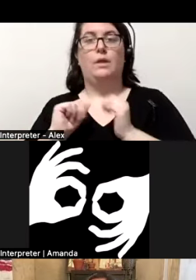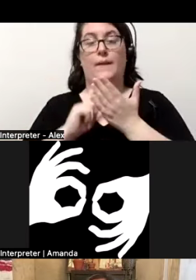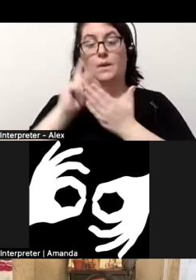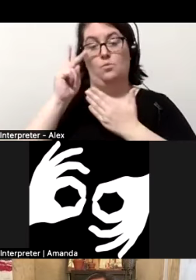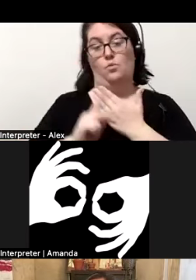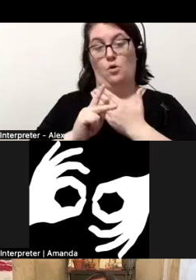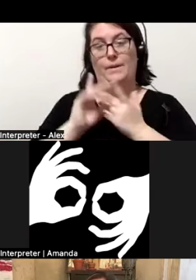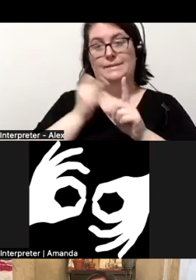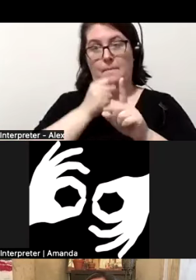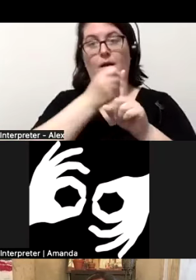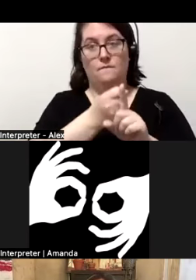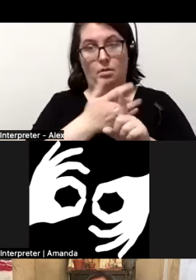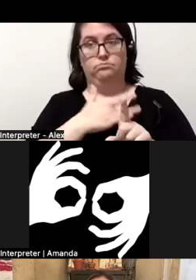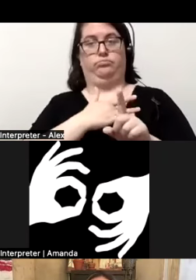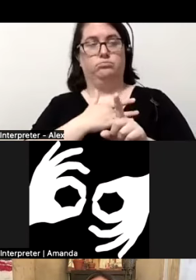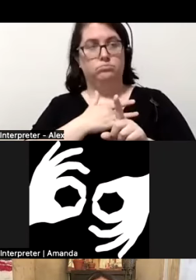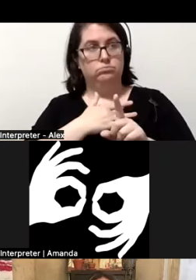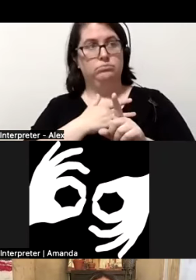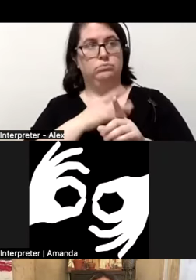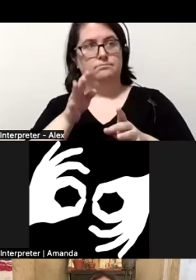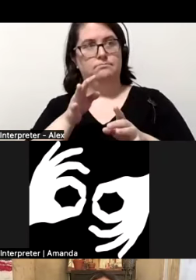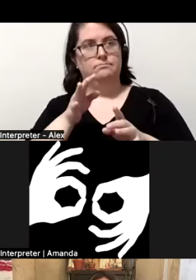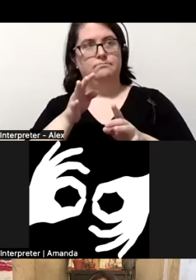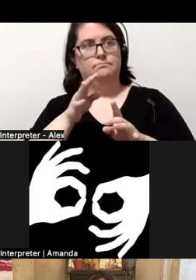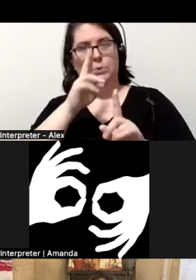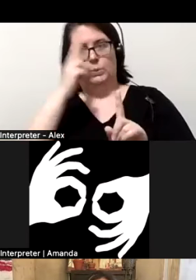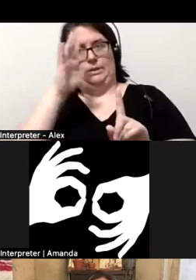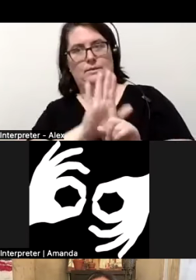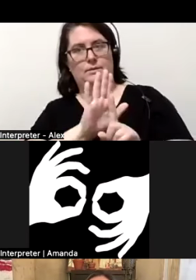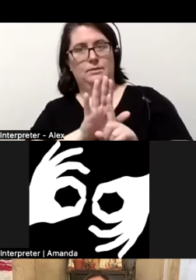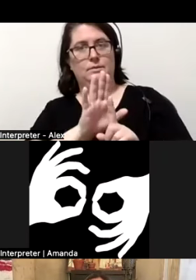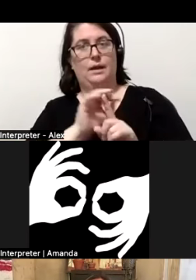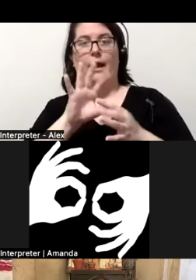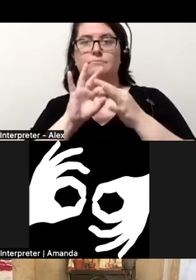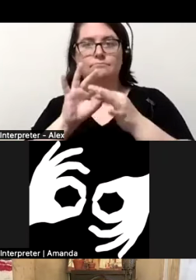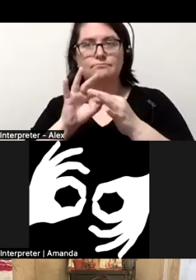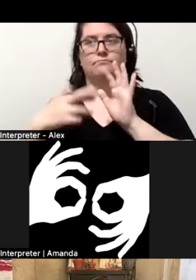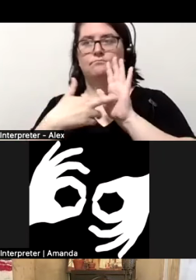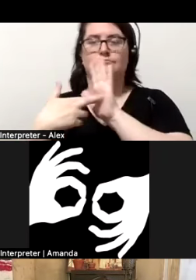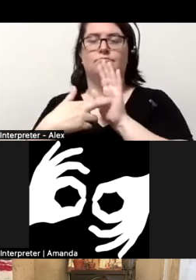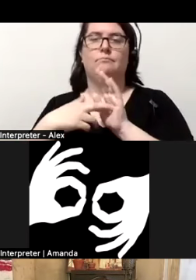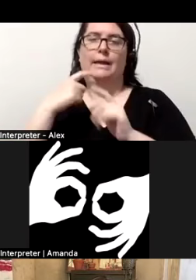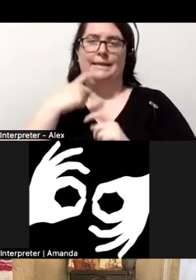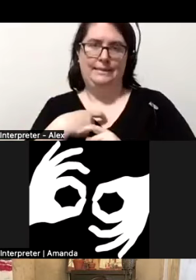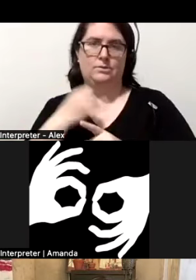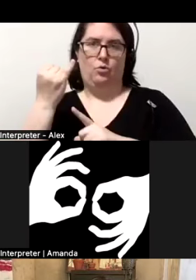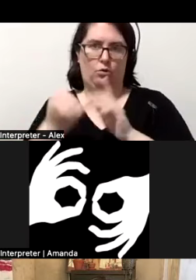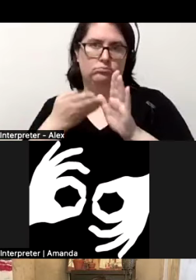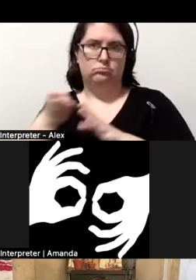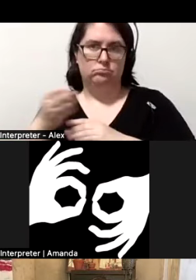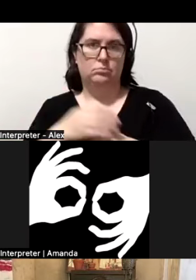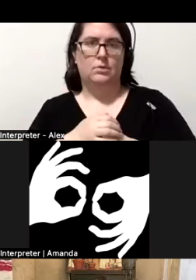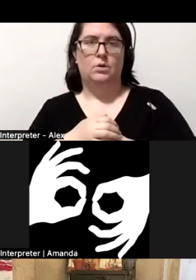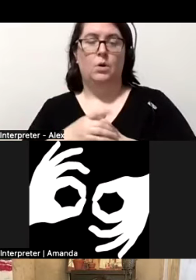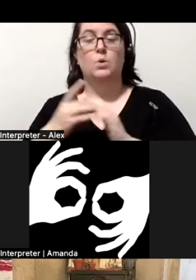is impactful, distinct, and innovative in the context of Kingston's arts sector. We want to see that there are strong marketing and outreach